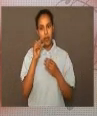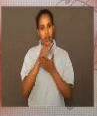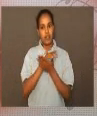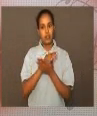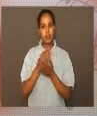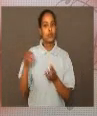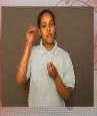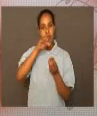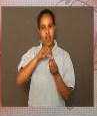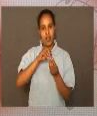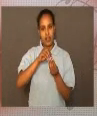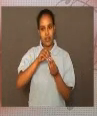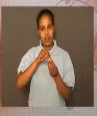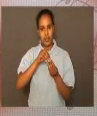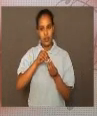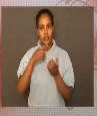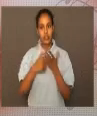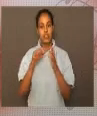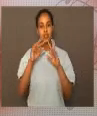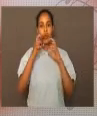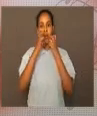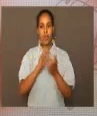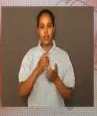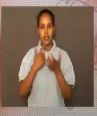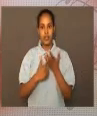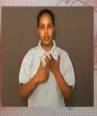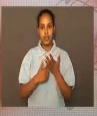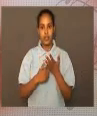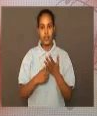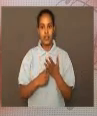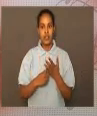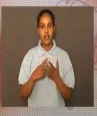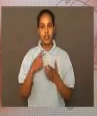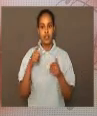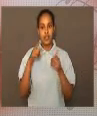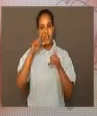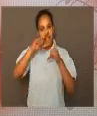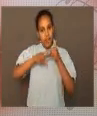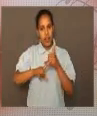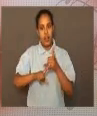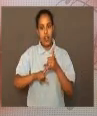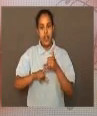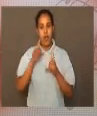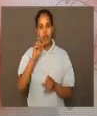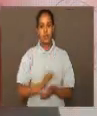so far on this topic. This will be the final one.